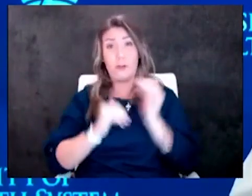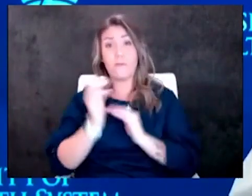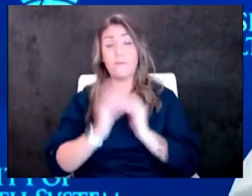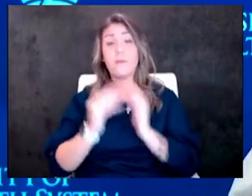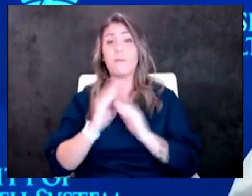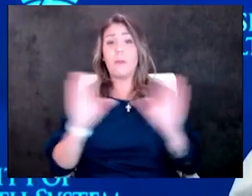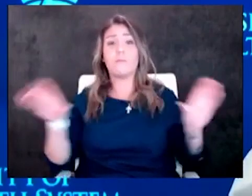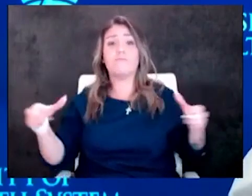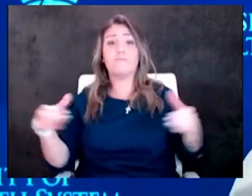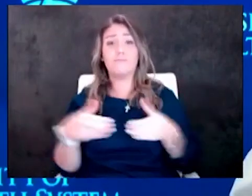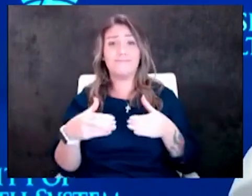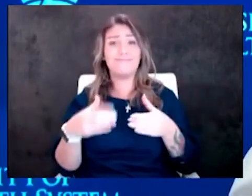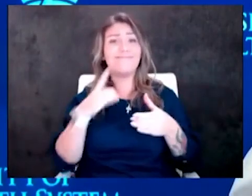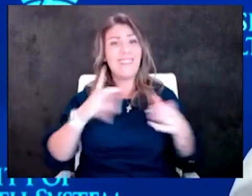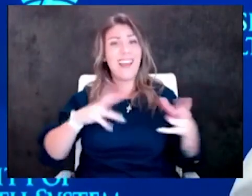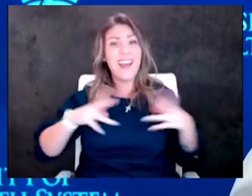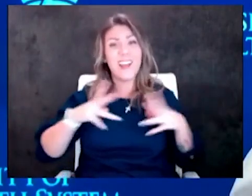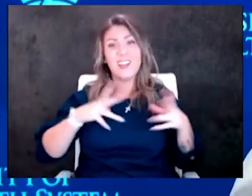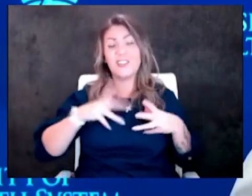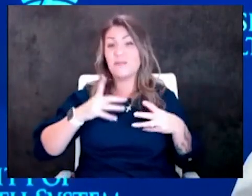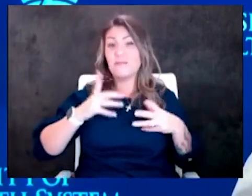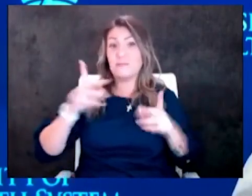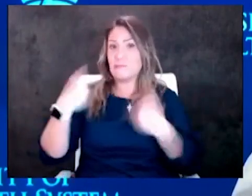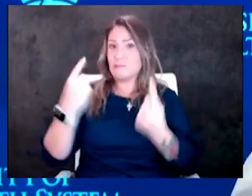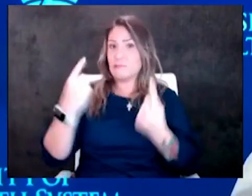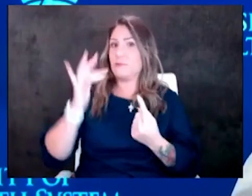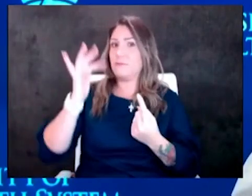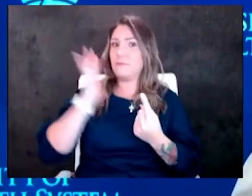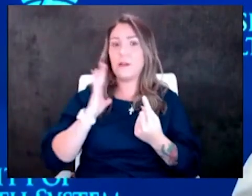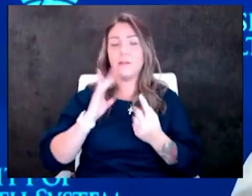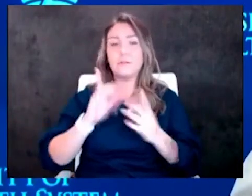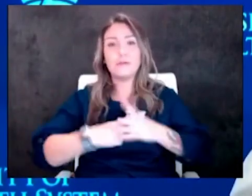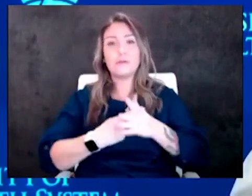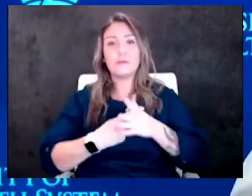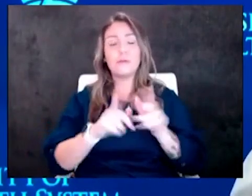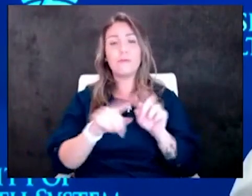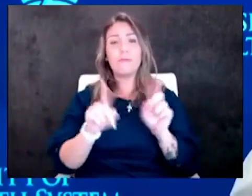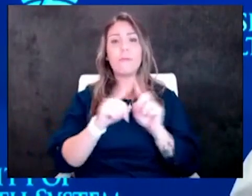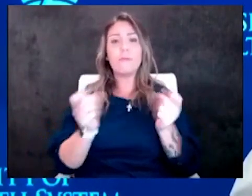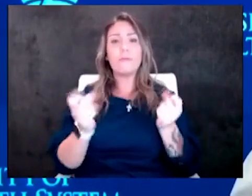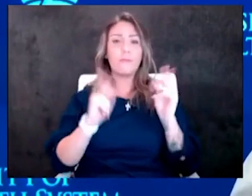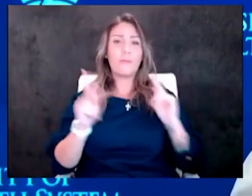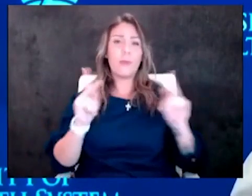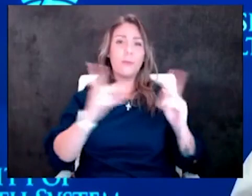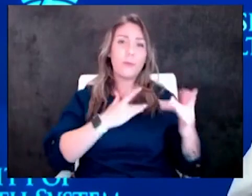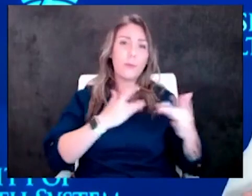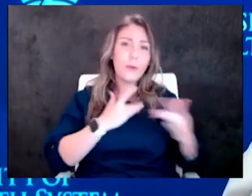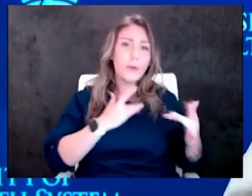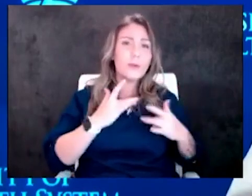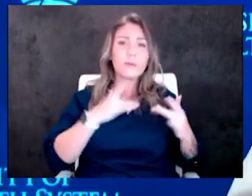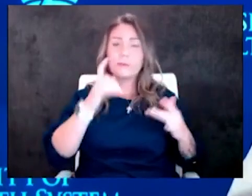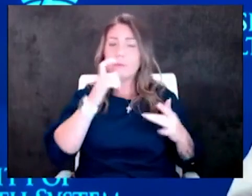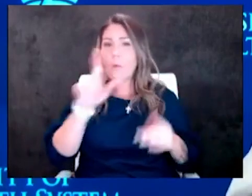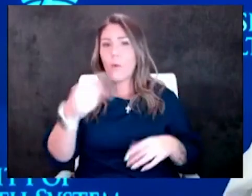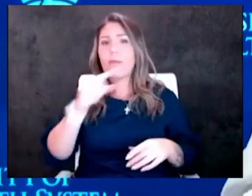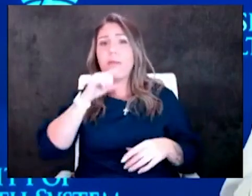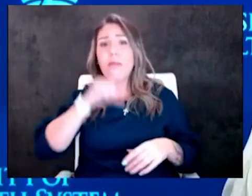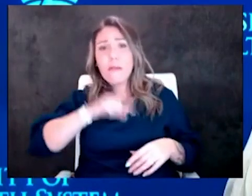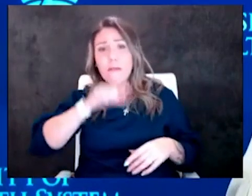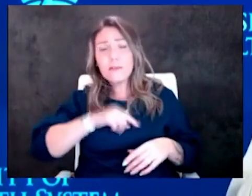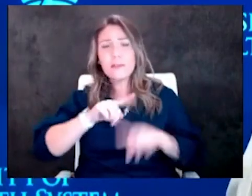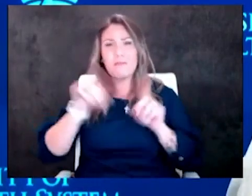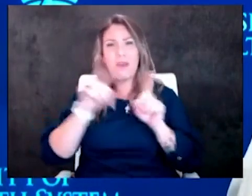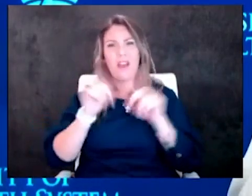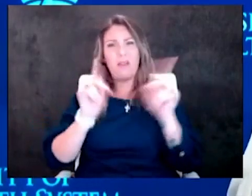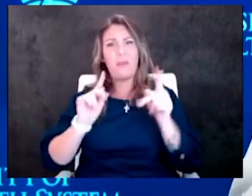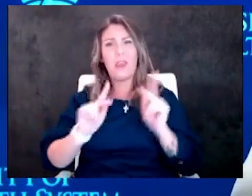earlier in the pandemic. But I think for a lot of people, what we're concerned about is not so much just the Thanksgiving dinner, it's everybody coming to the dinner,